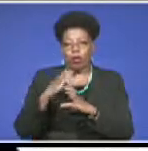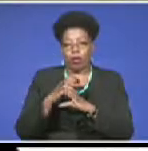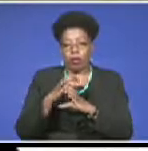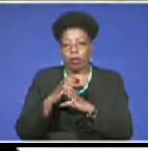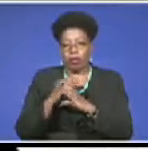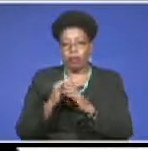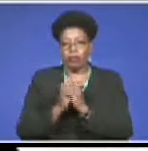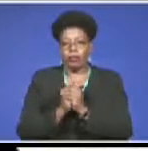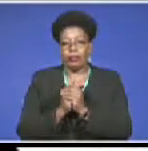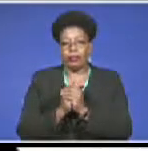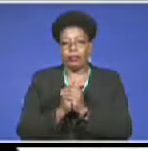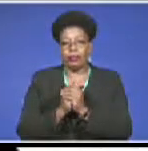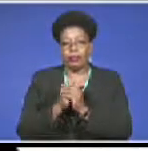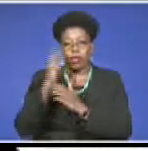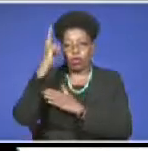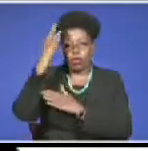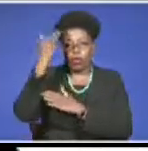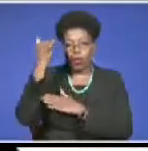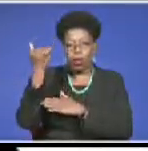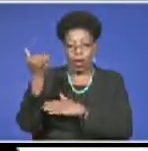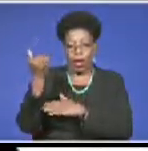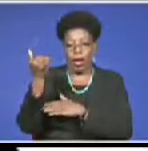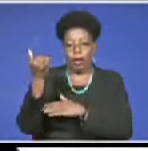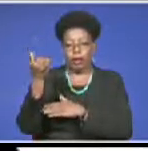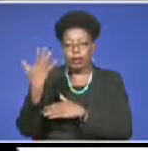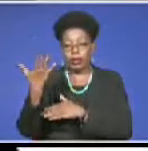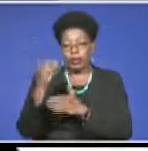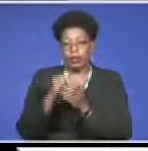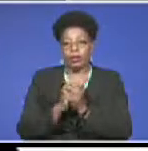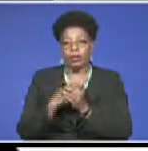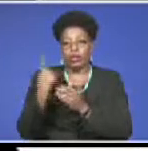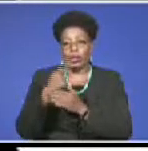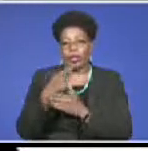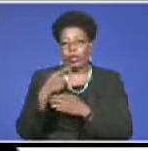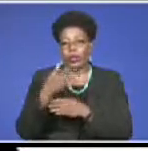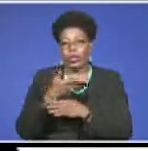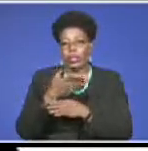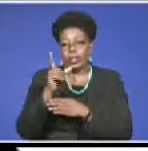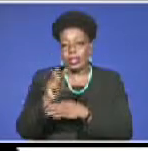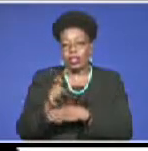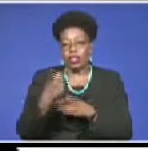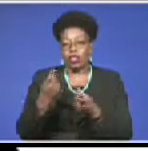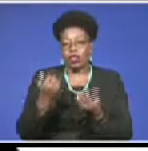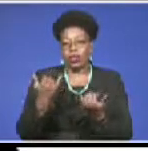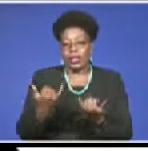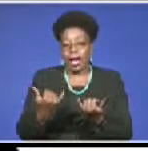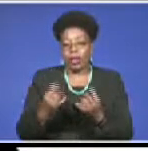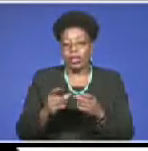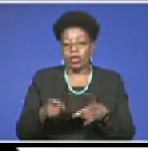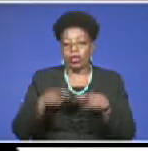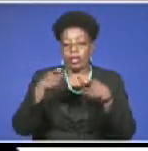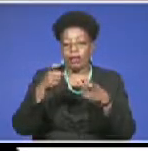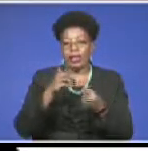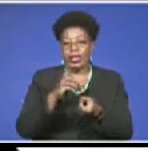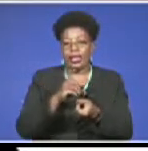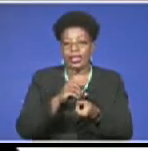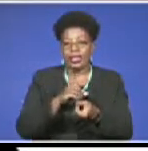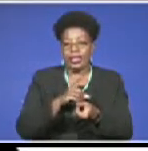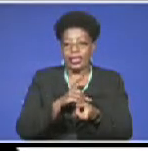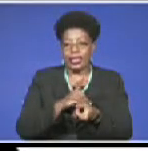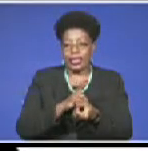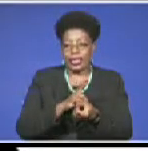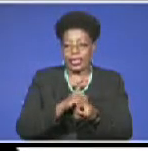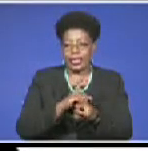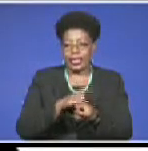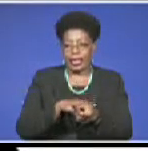motorists. The reason why we chose, the only thing we need to do now is to put forward the appointed day notice, as you know,